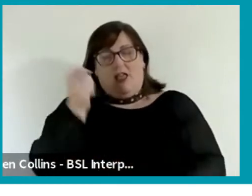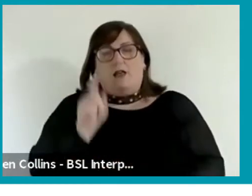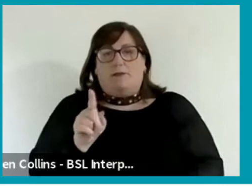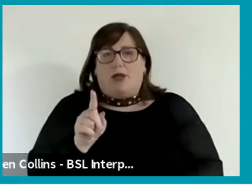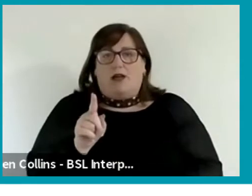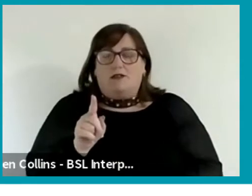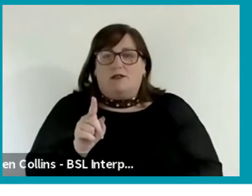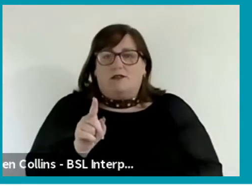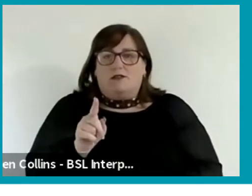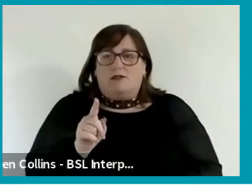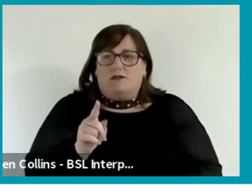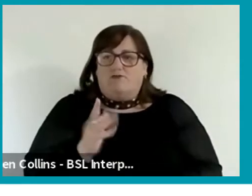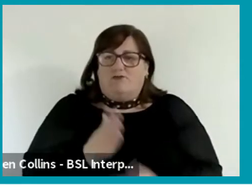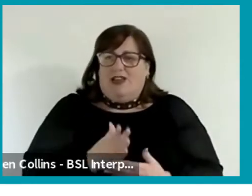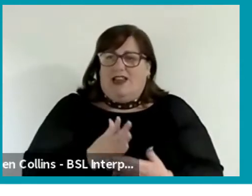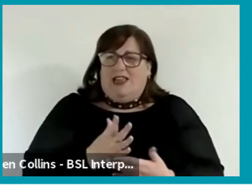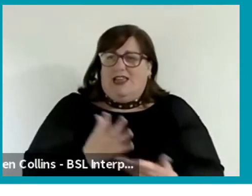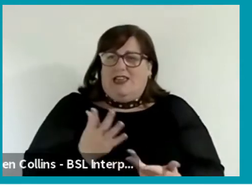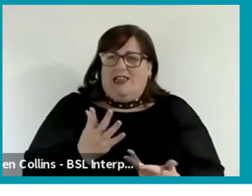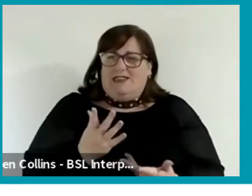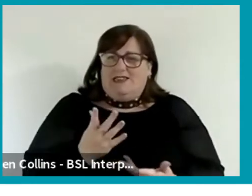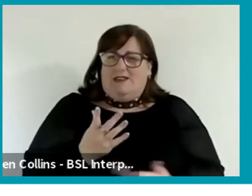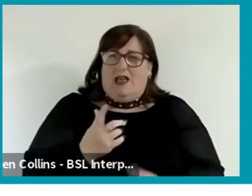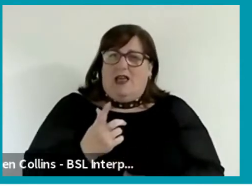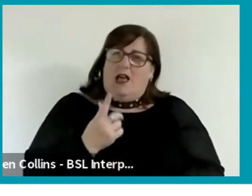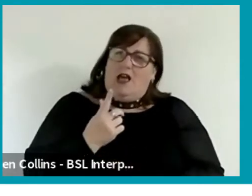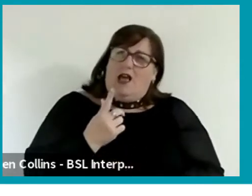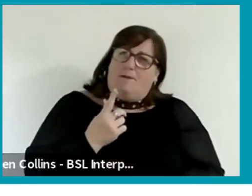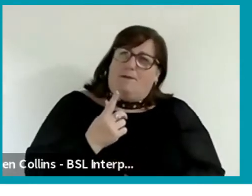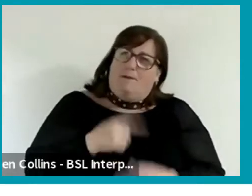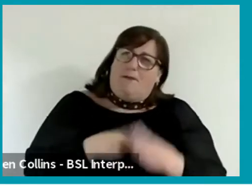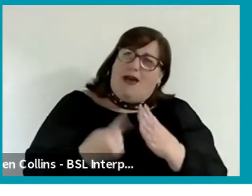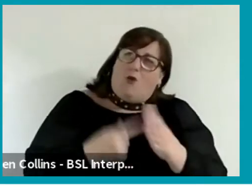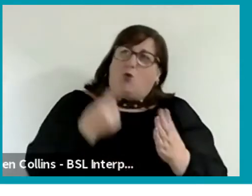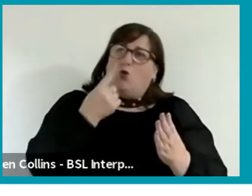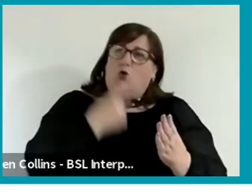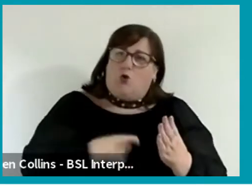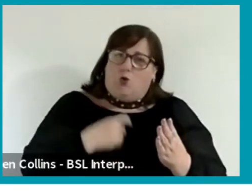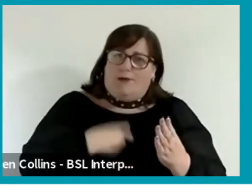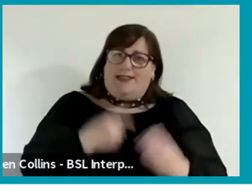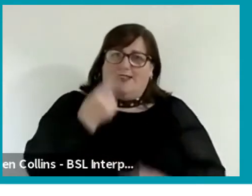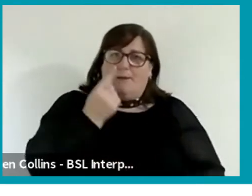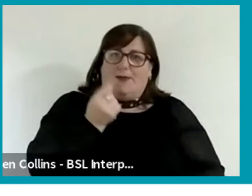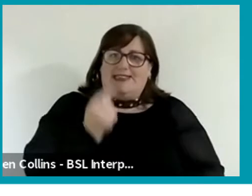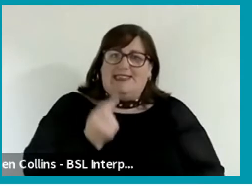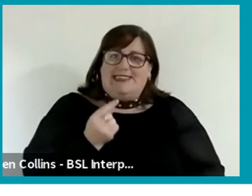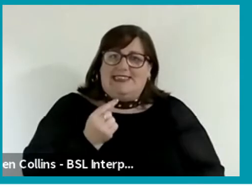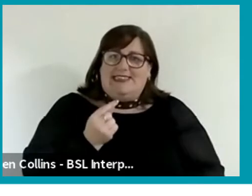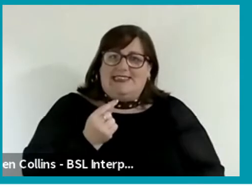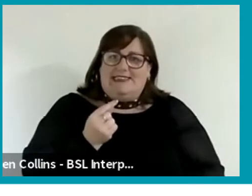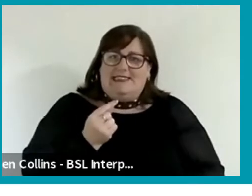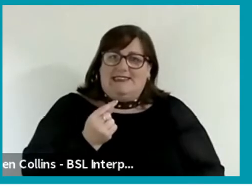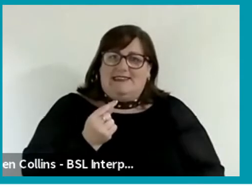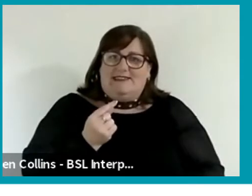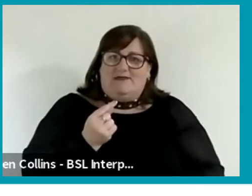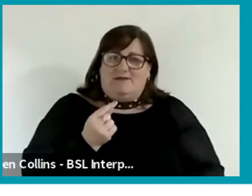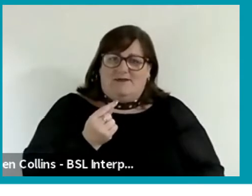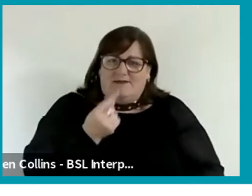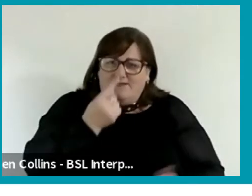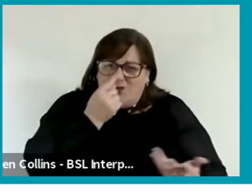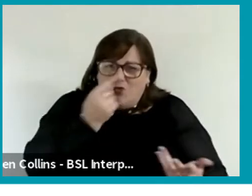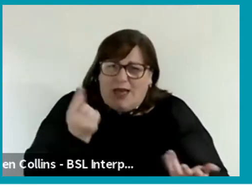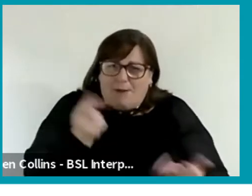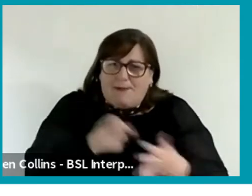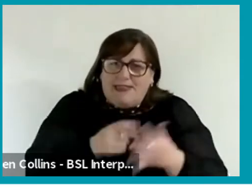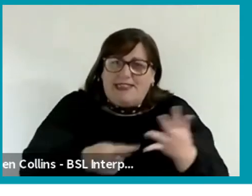ability. It's not really exclusive to non-disabled individuals. From a trading perspective,